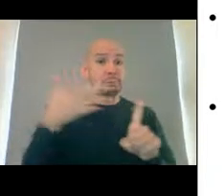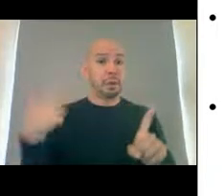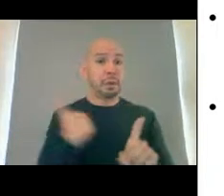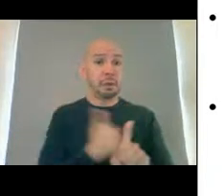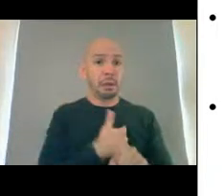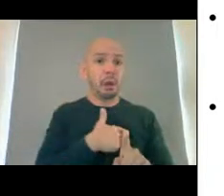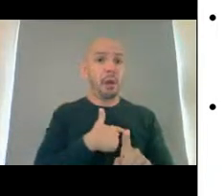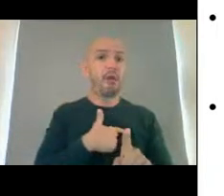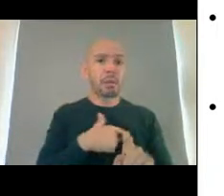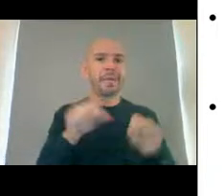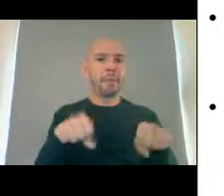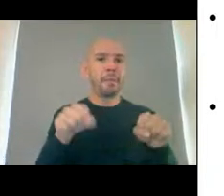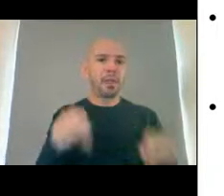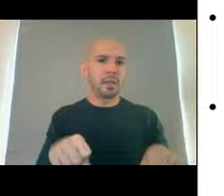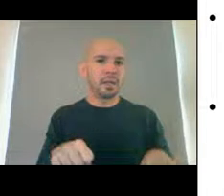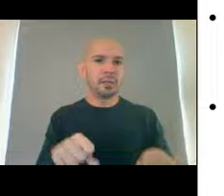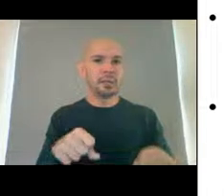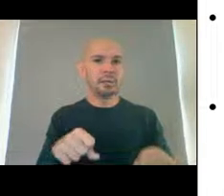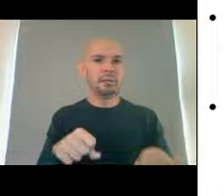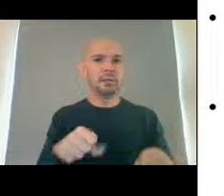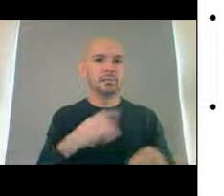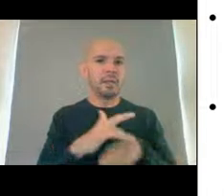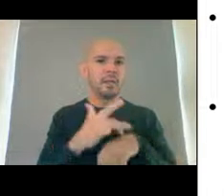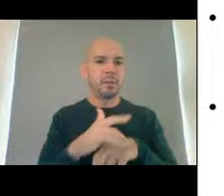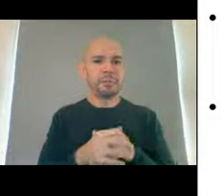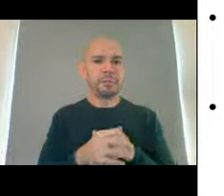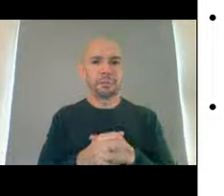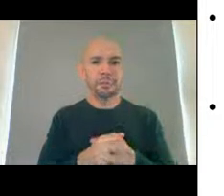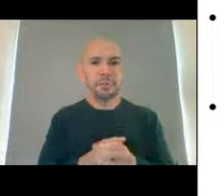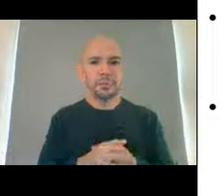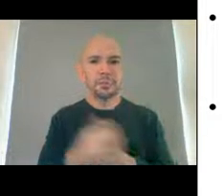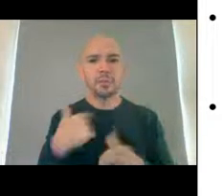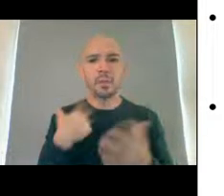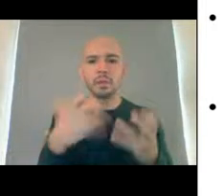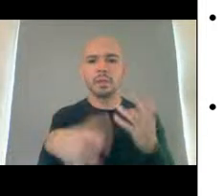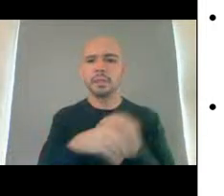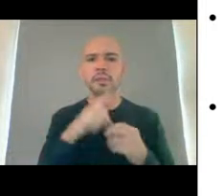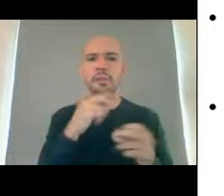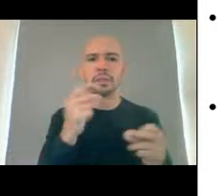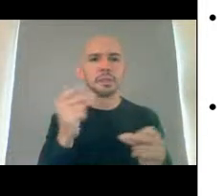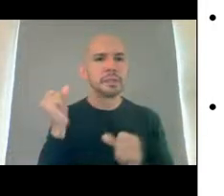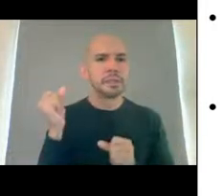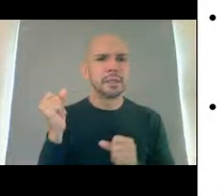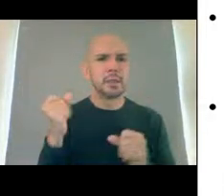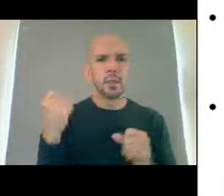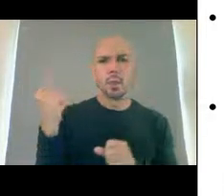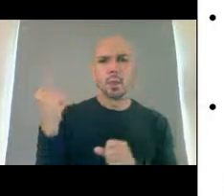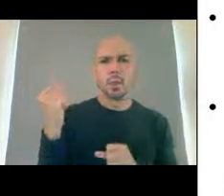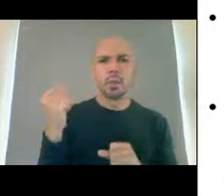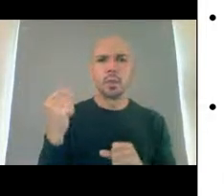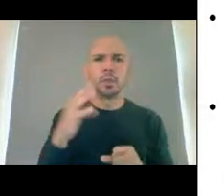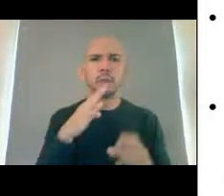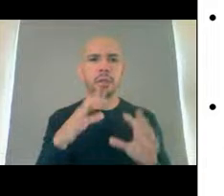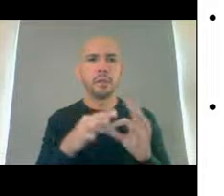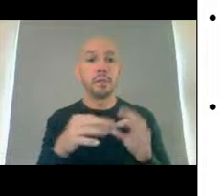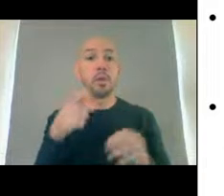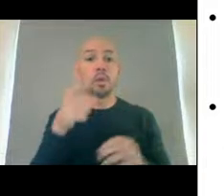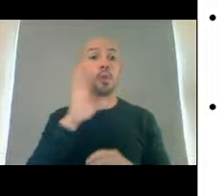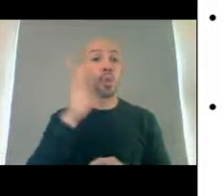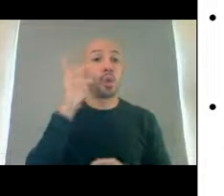thank you thank you for the questions if i could just add really quickly chair eager sorry right here oh there you are yeah you'll hear a little bit more about